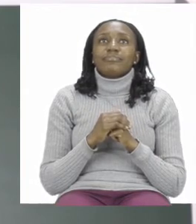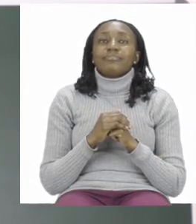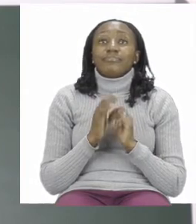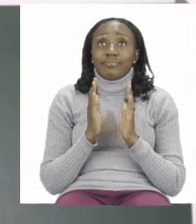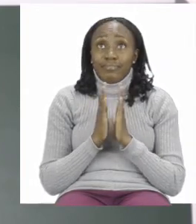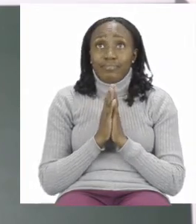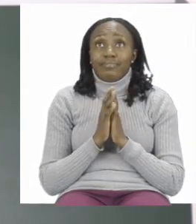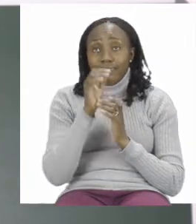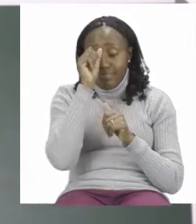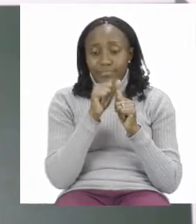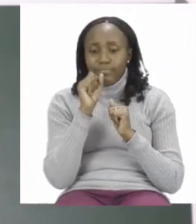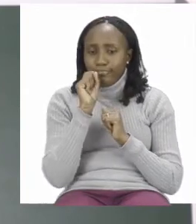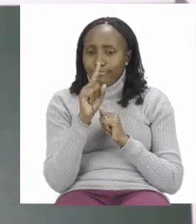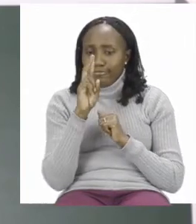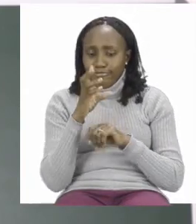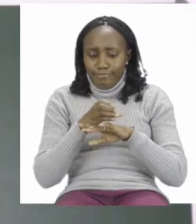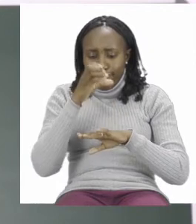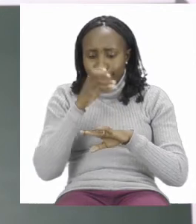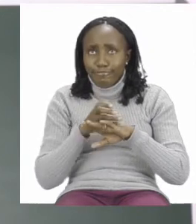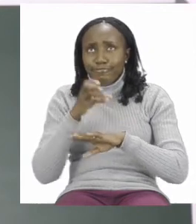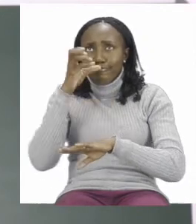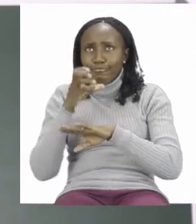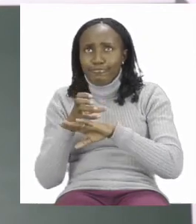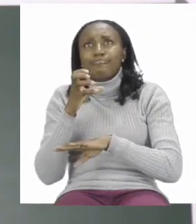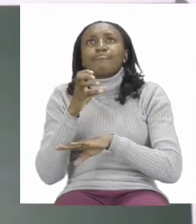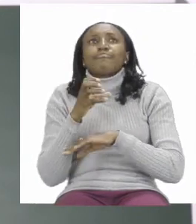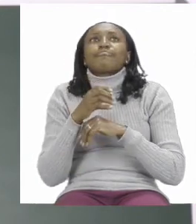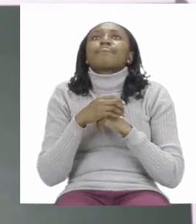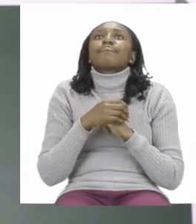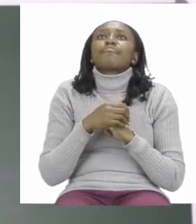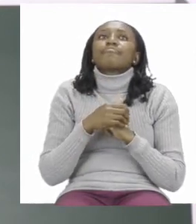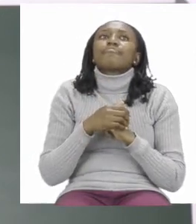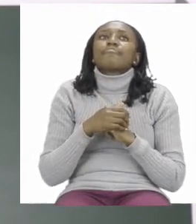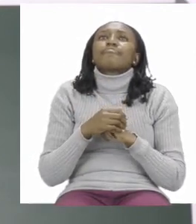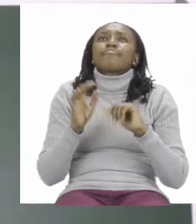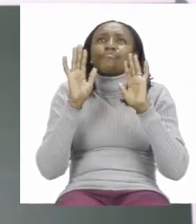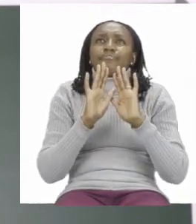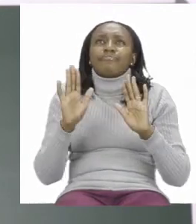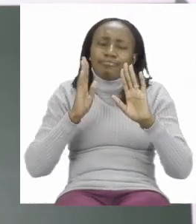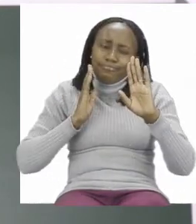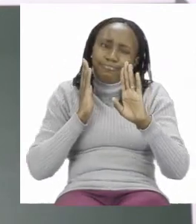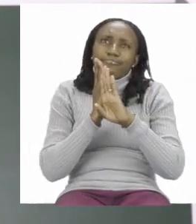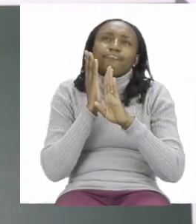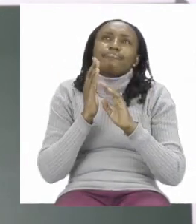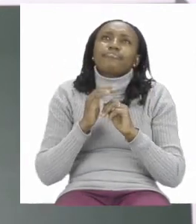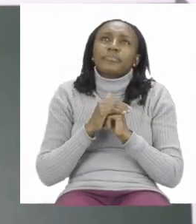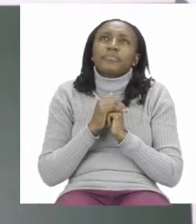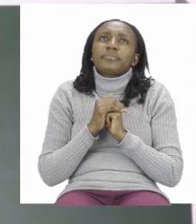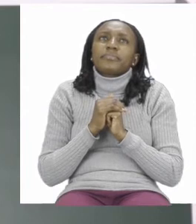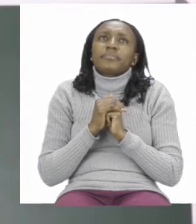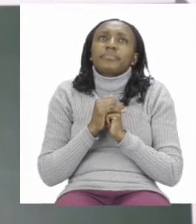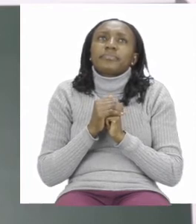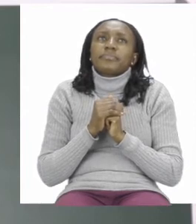your containers so that you don't make a mistake and color the right ones. Now,